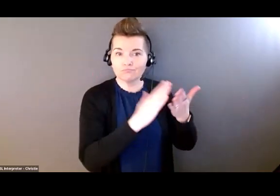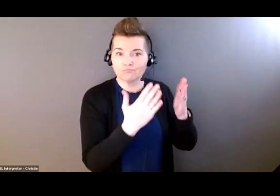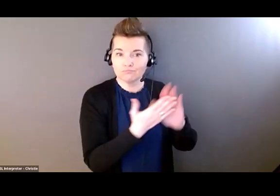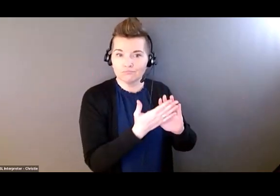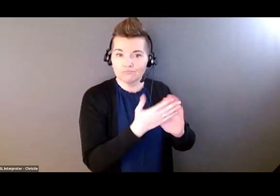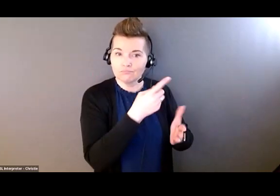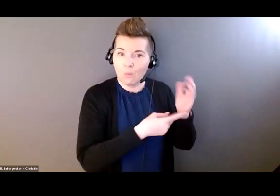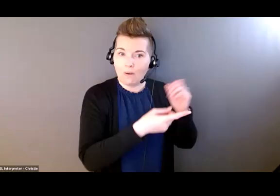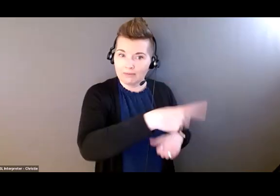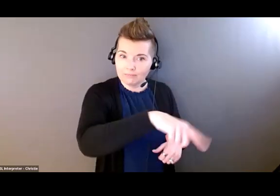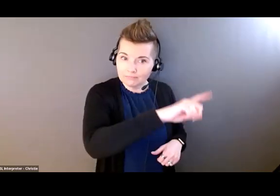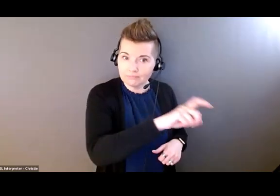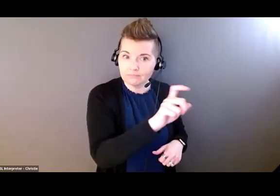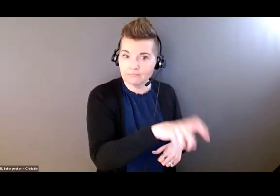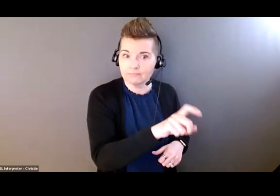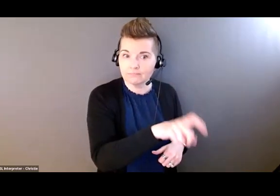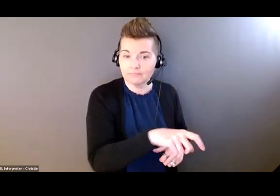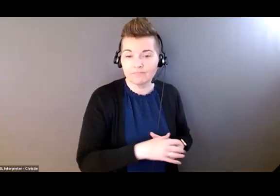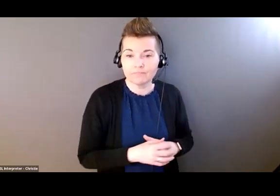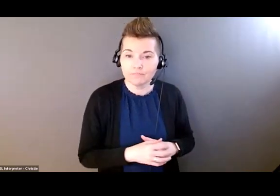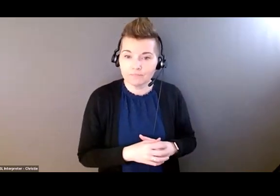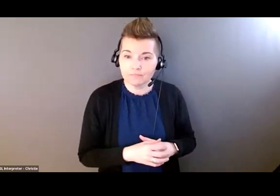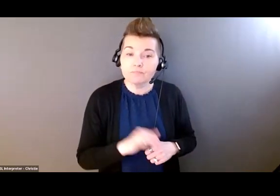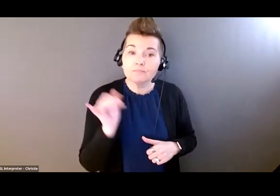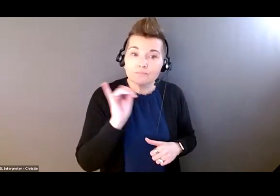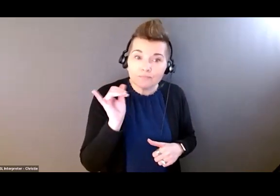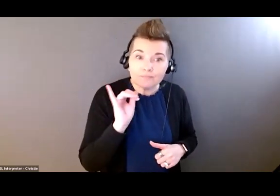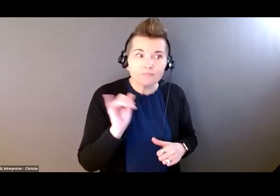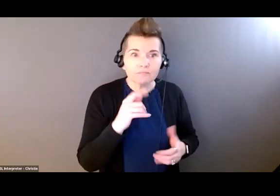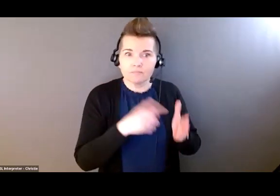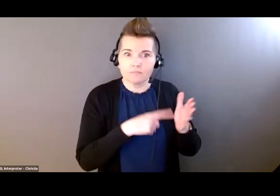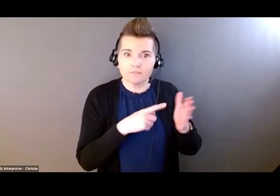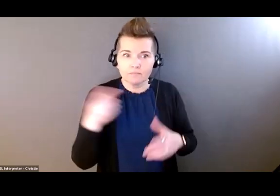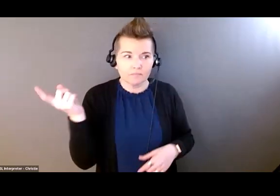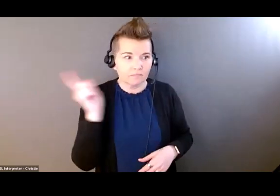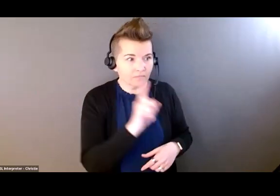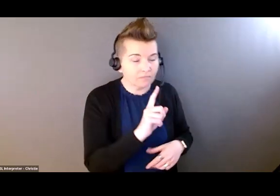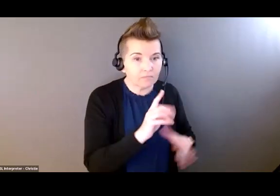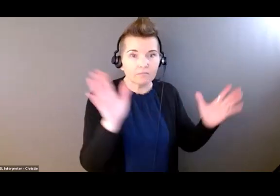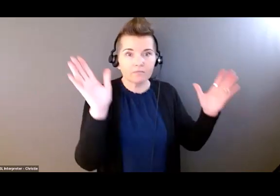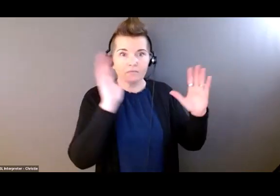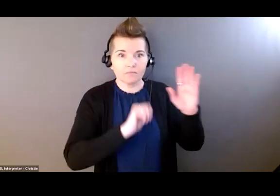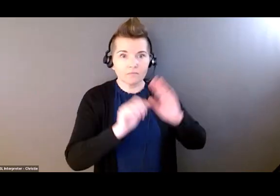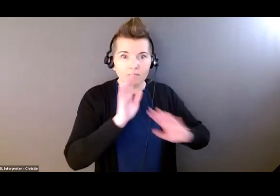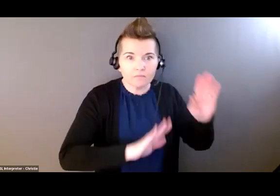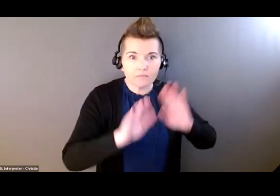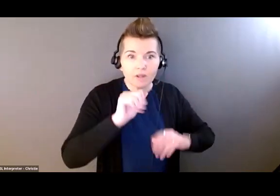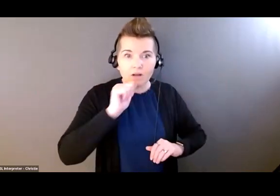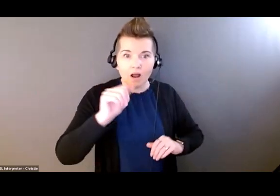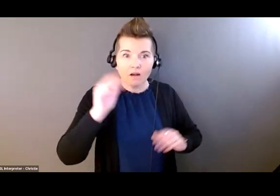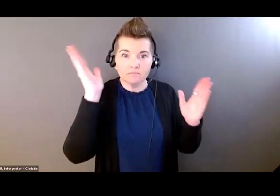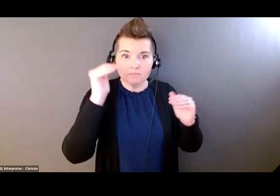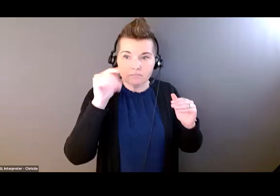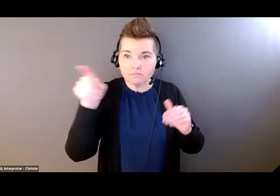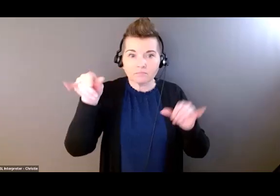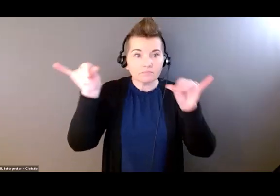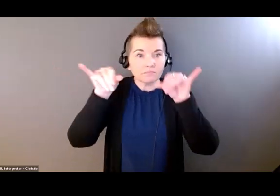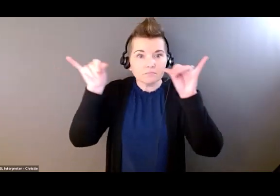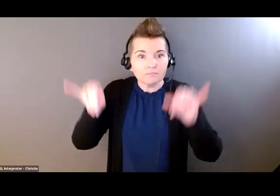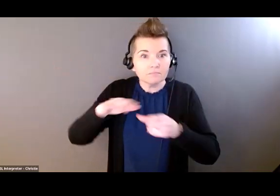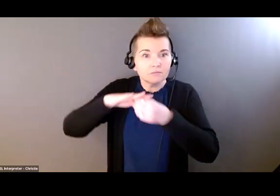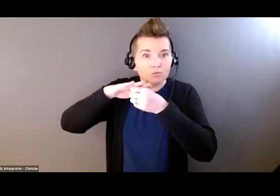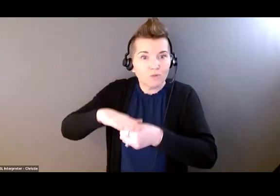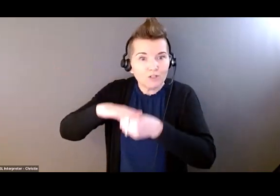in order to serve communities and meet them where they are. But also it needs to be equipped to address conditions that are